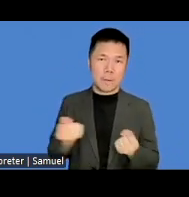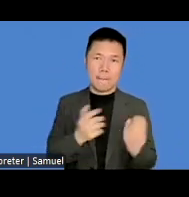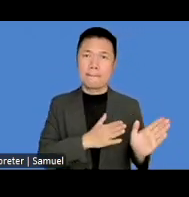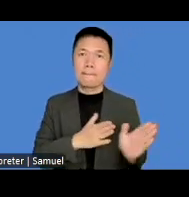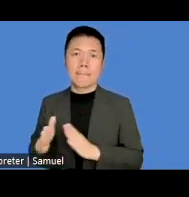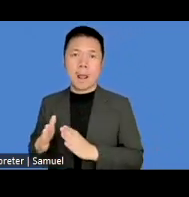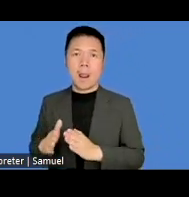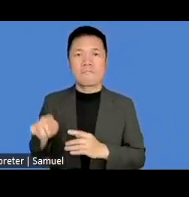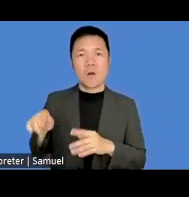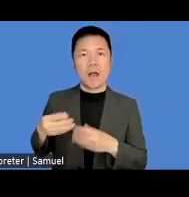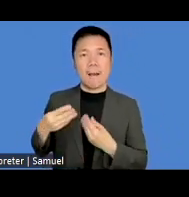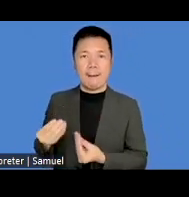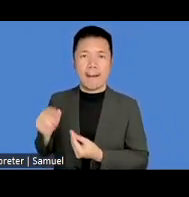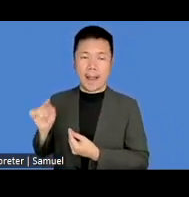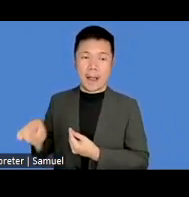the